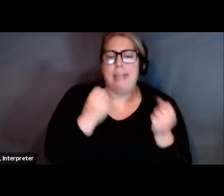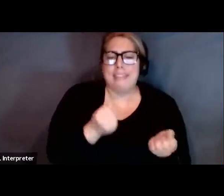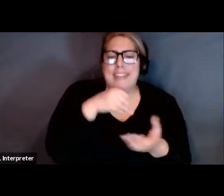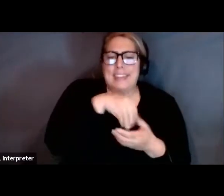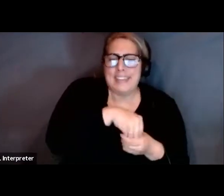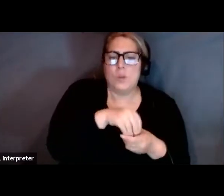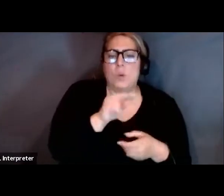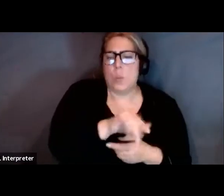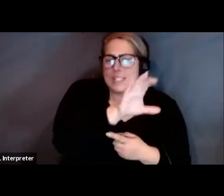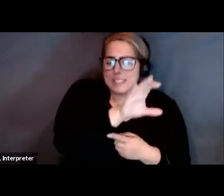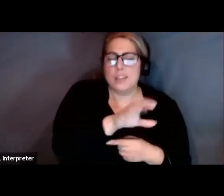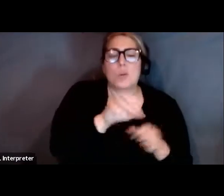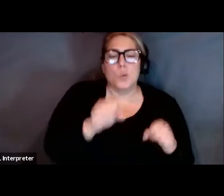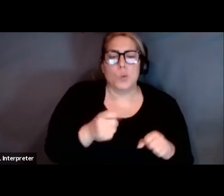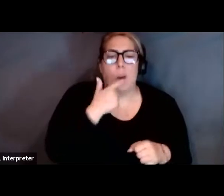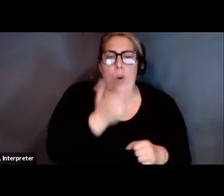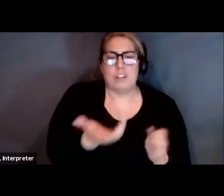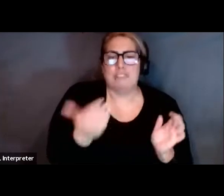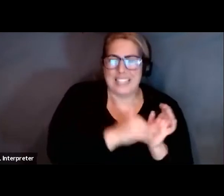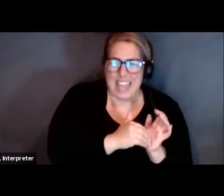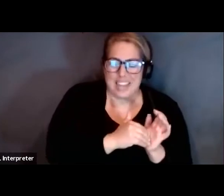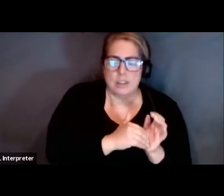at